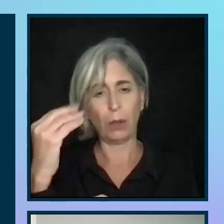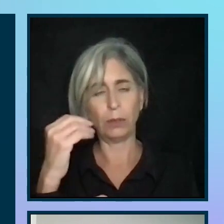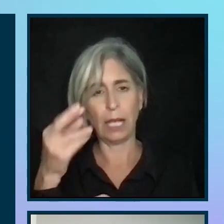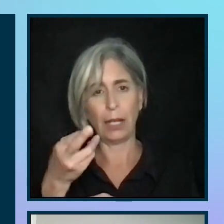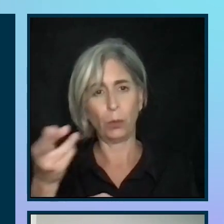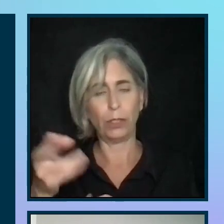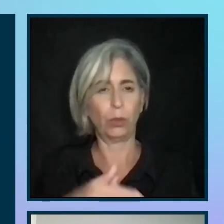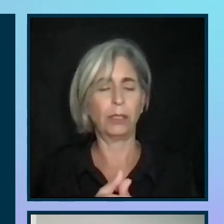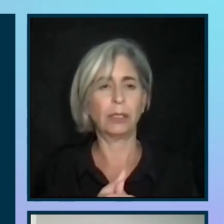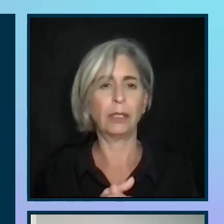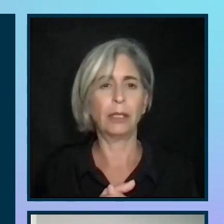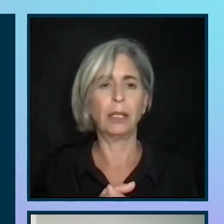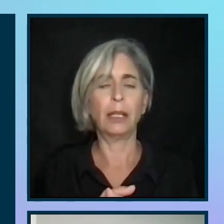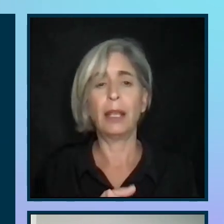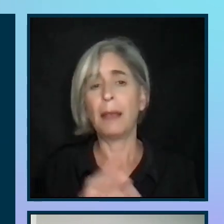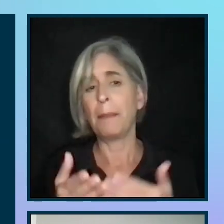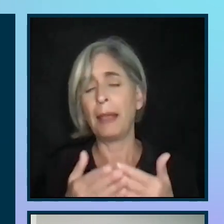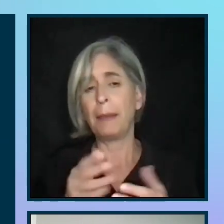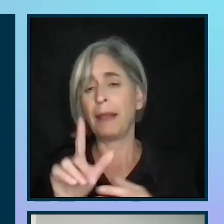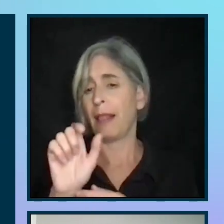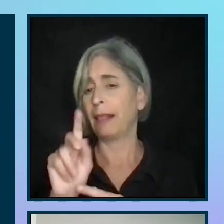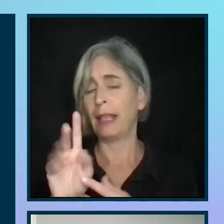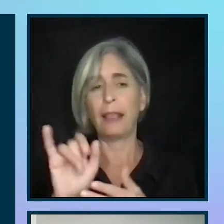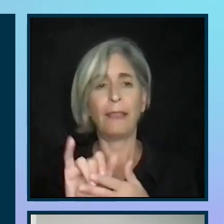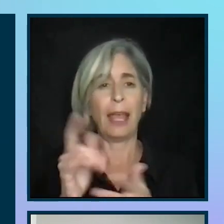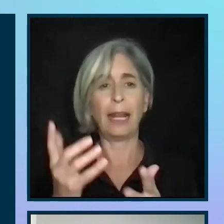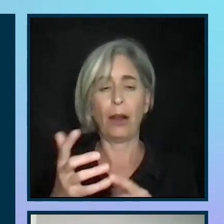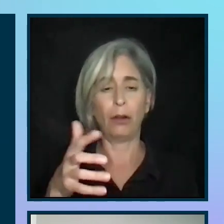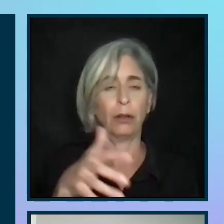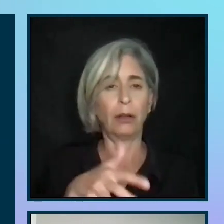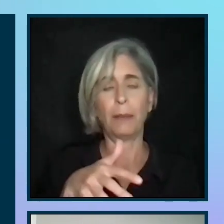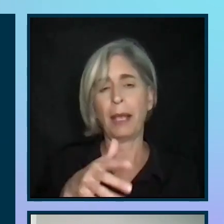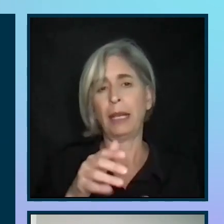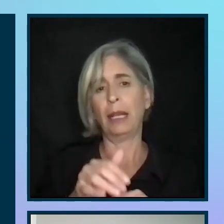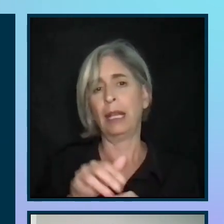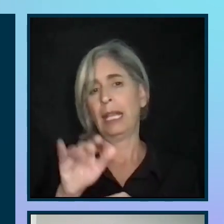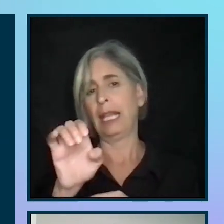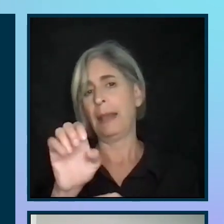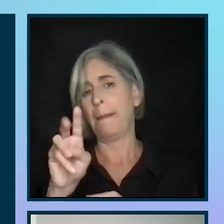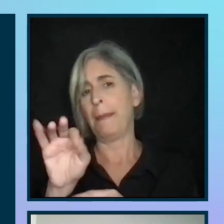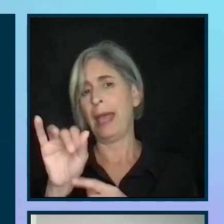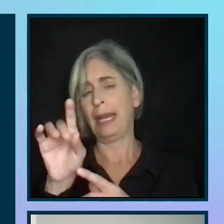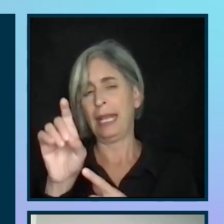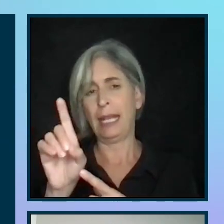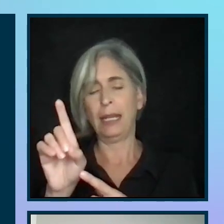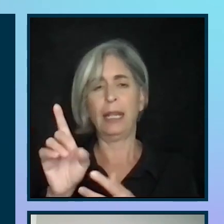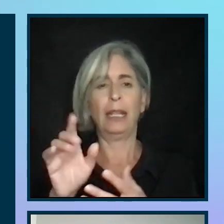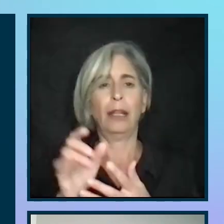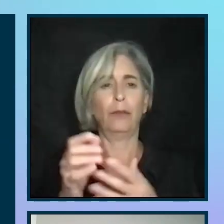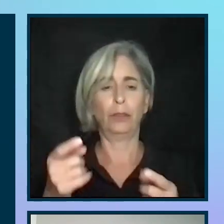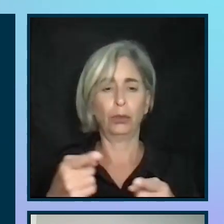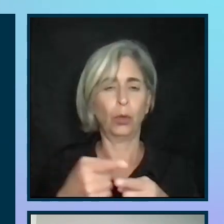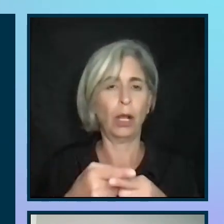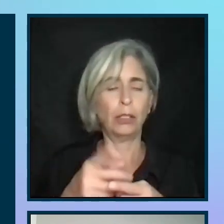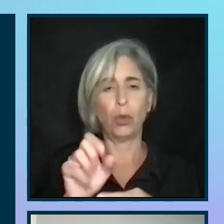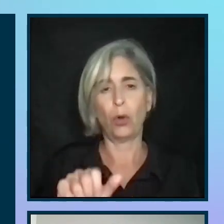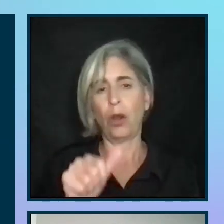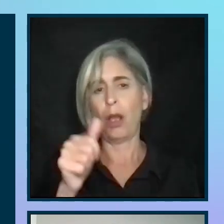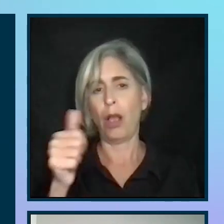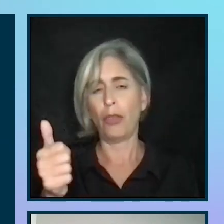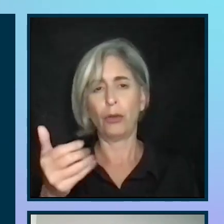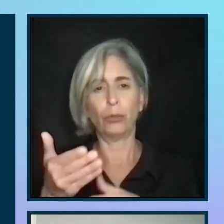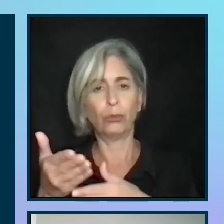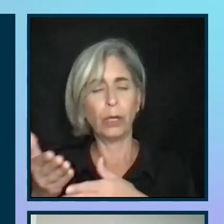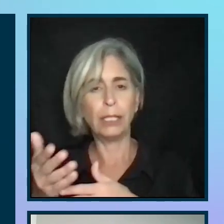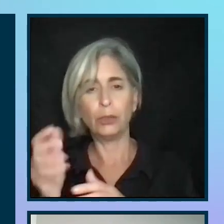resources. These could be links that are then vetted against PubMed or vetted against Crossref or other entities to be